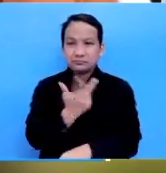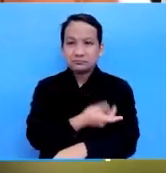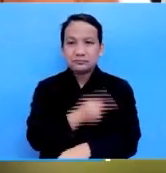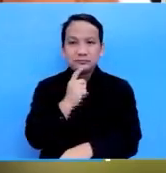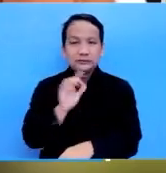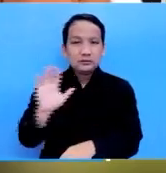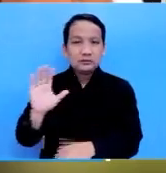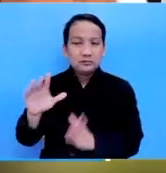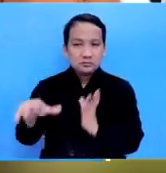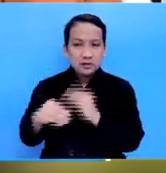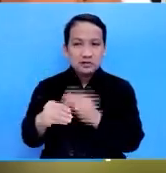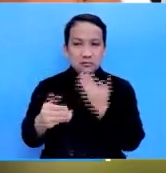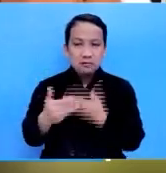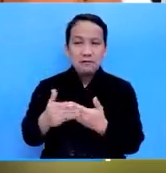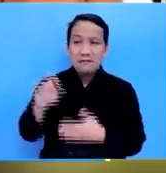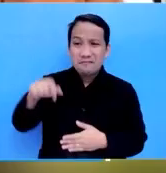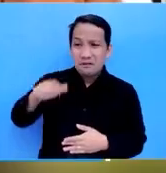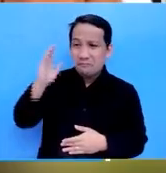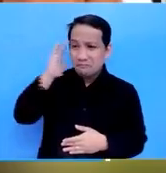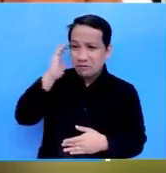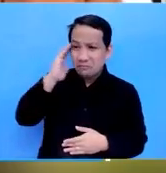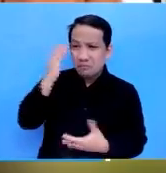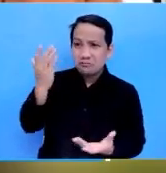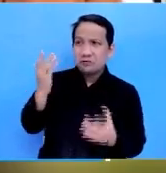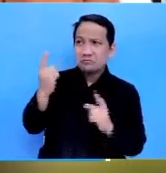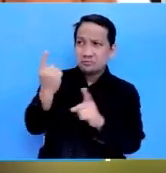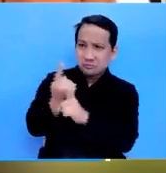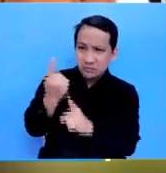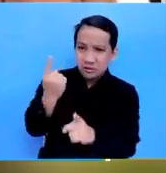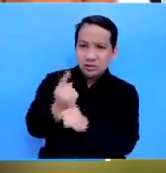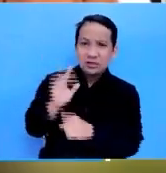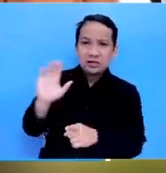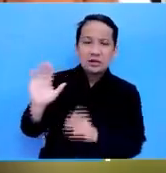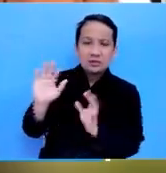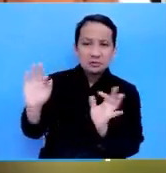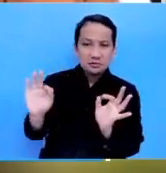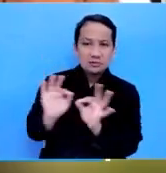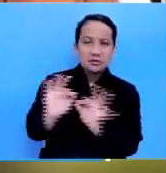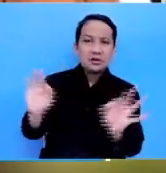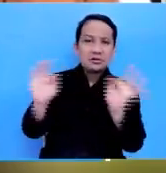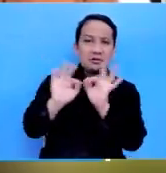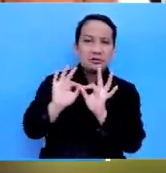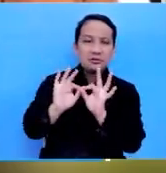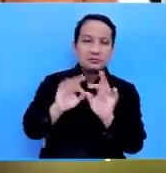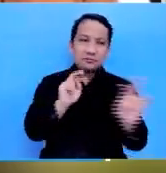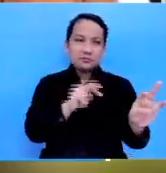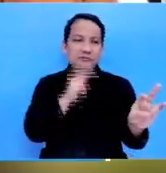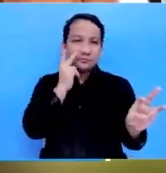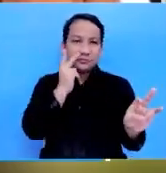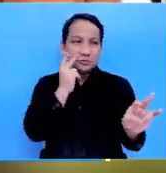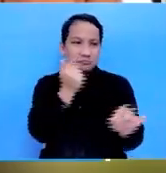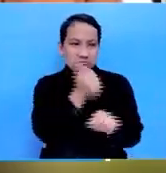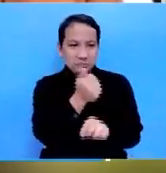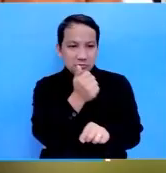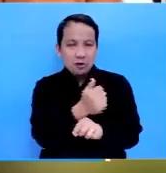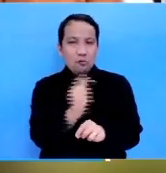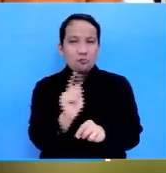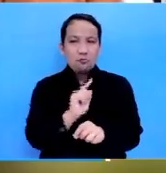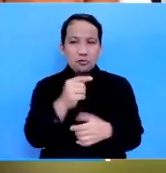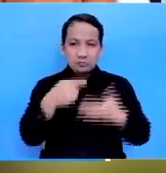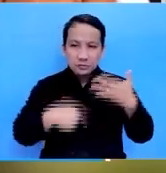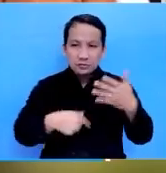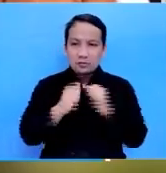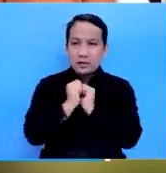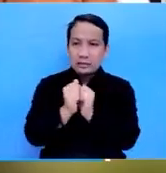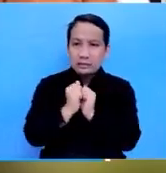them to know na cases are rising and they should be looking out for themselves. Ganun din may mga kasama sa